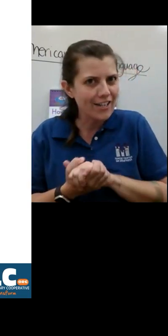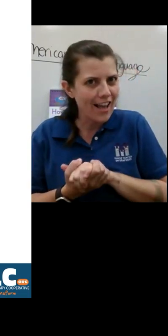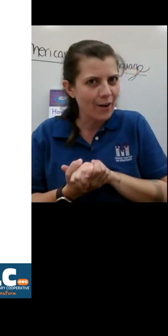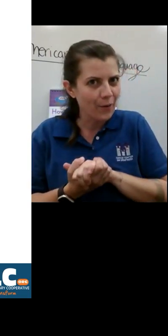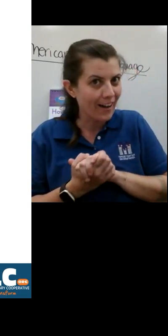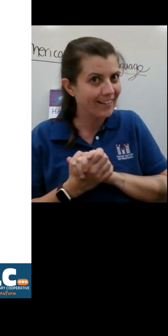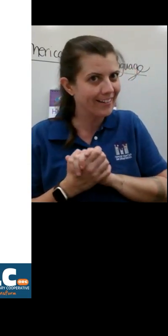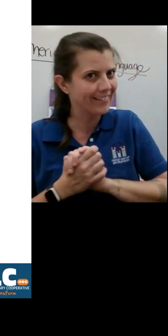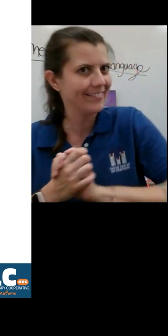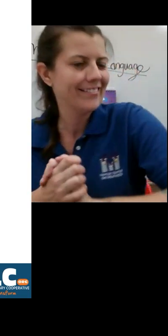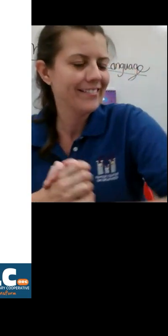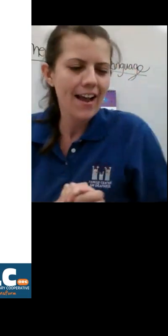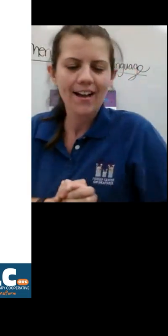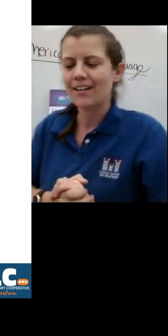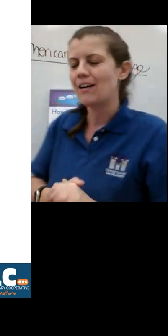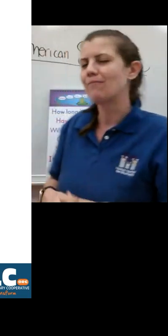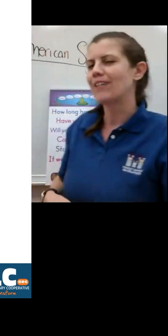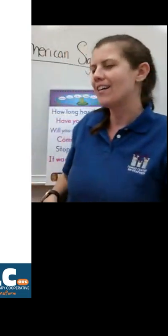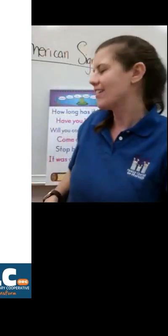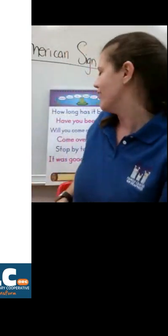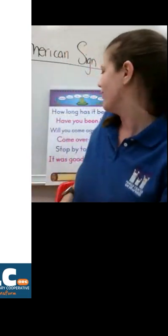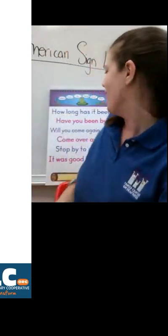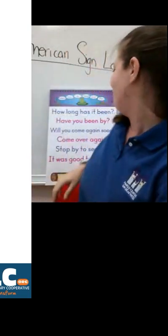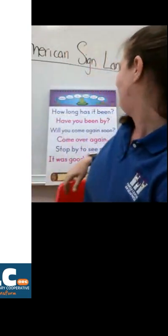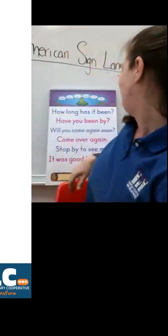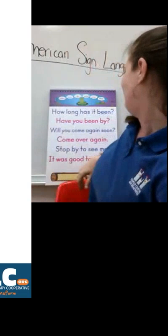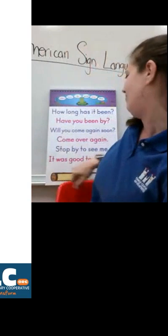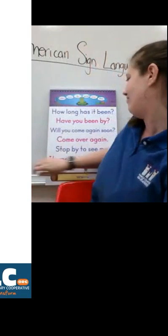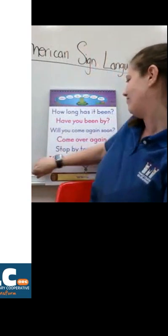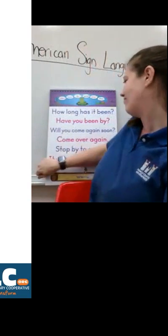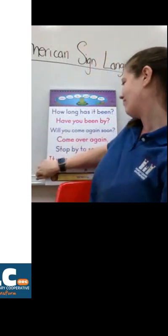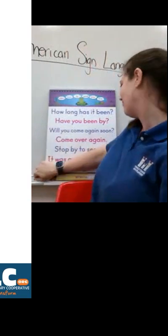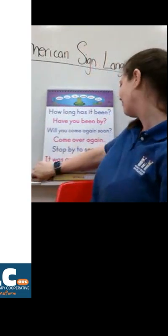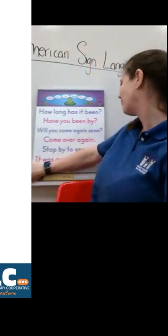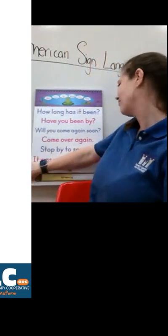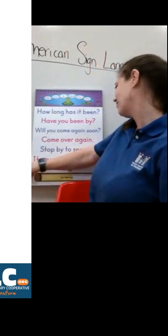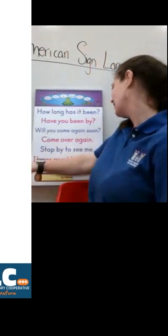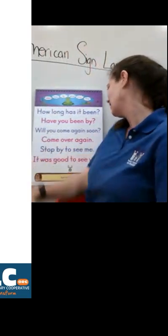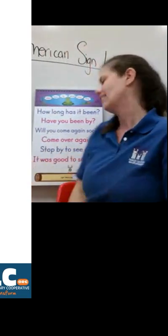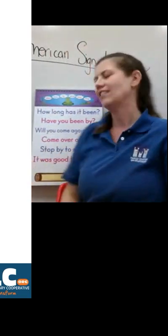Did everyone catch that well? I'm glad to hear that.